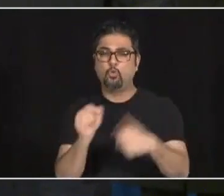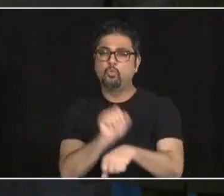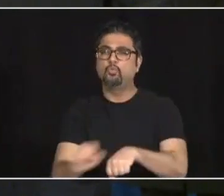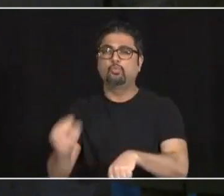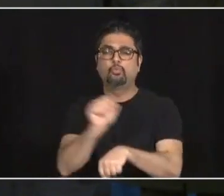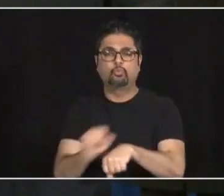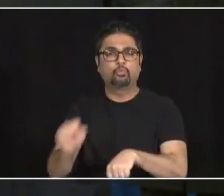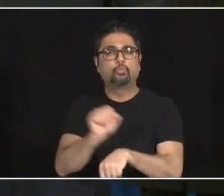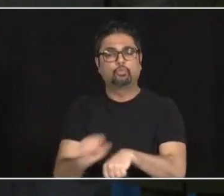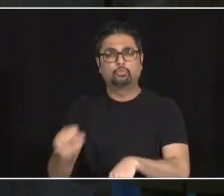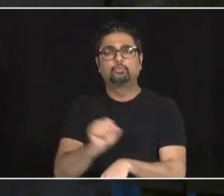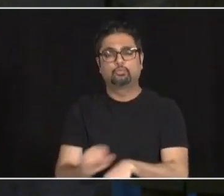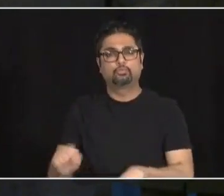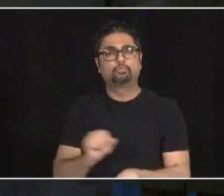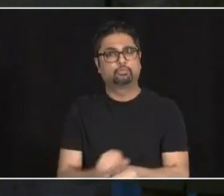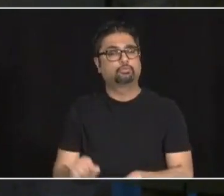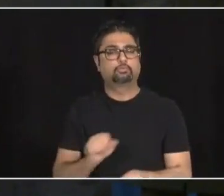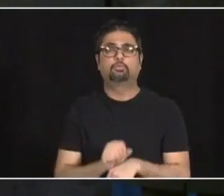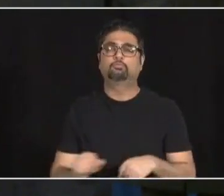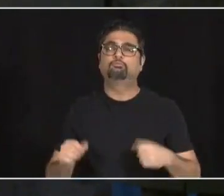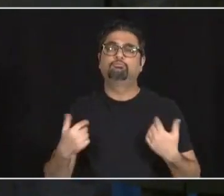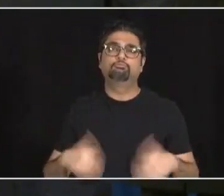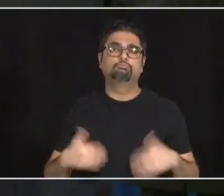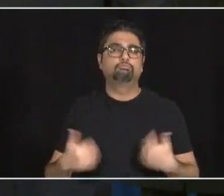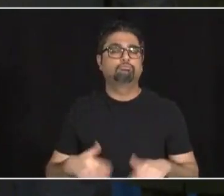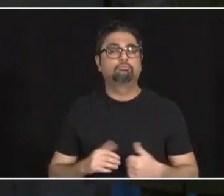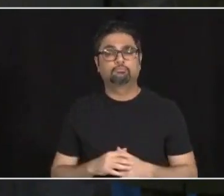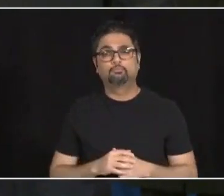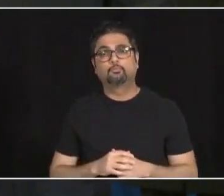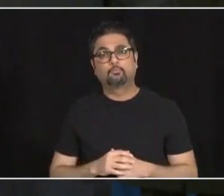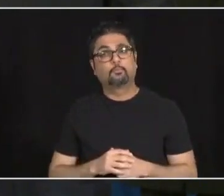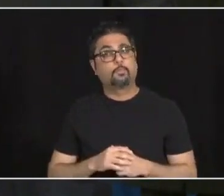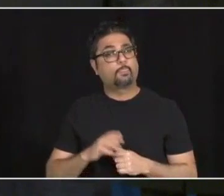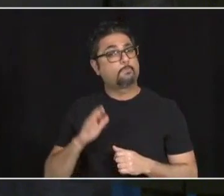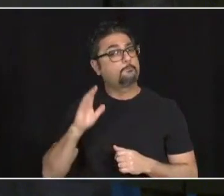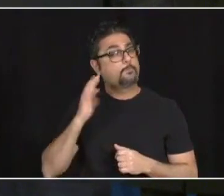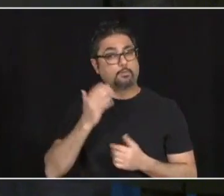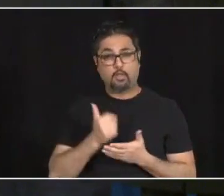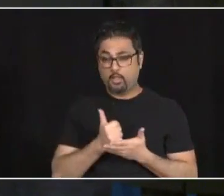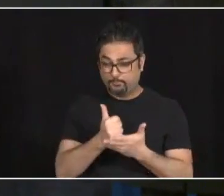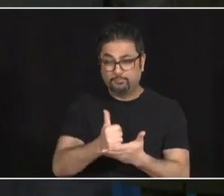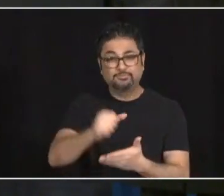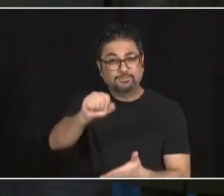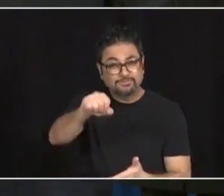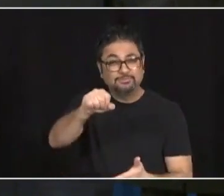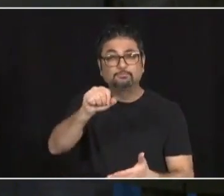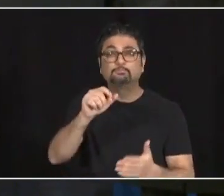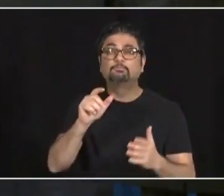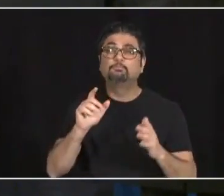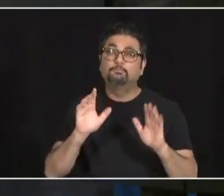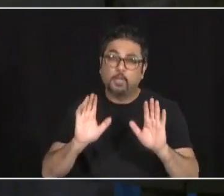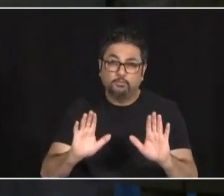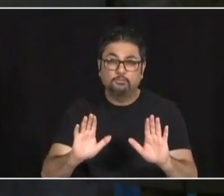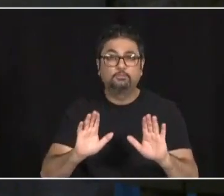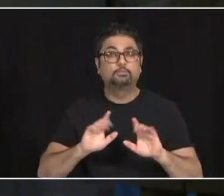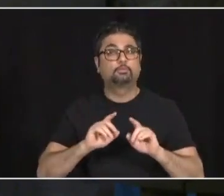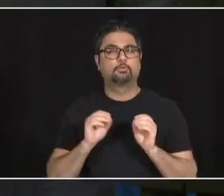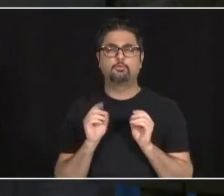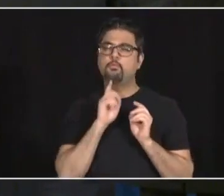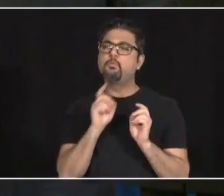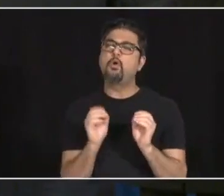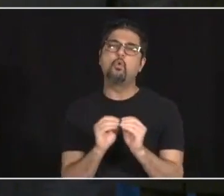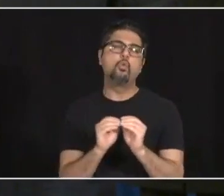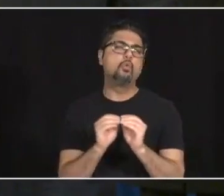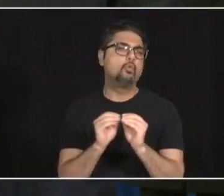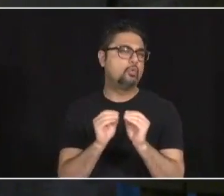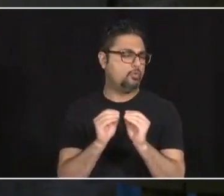this was happening gradually, it just wasn't happening quickly enough to get the numbers of people that we needed into our long-term care